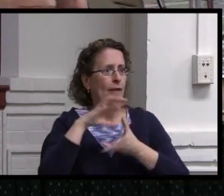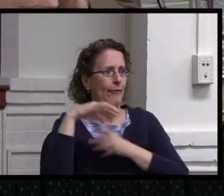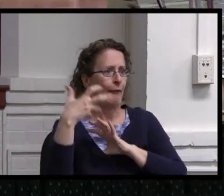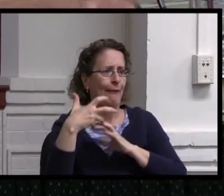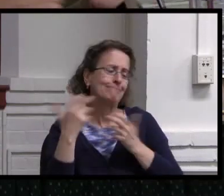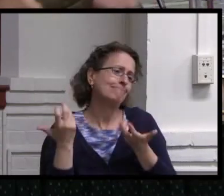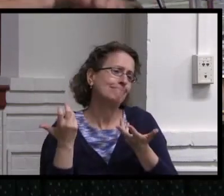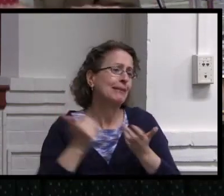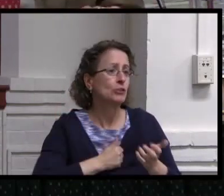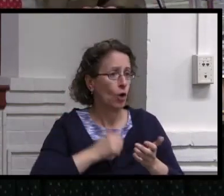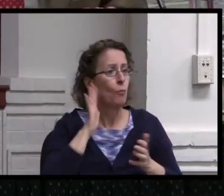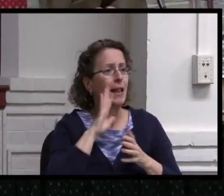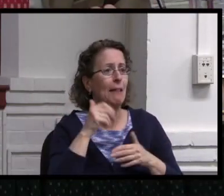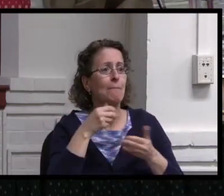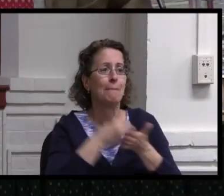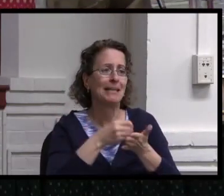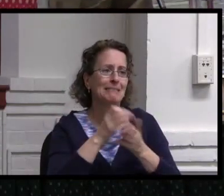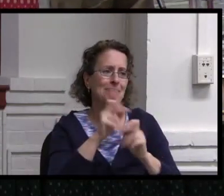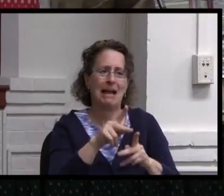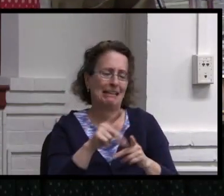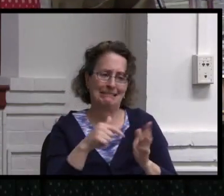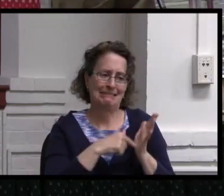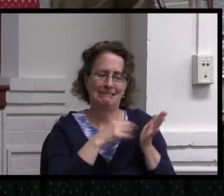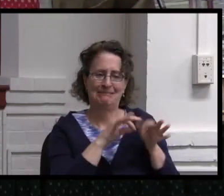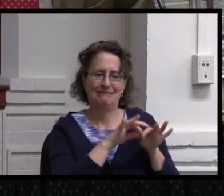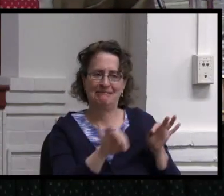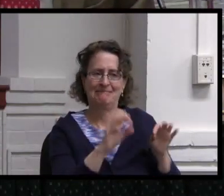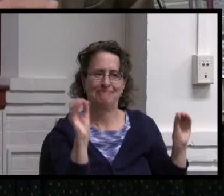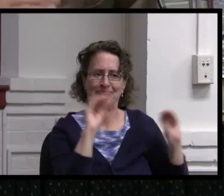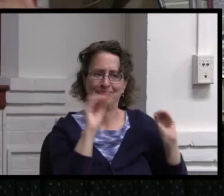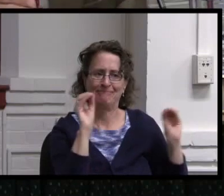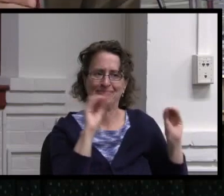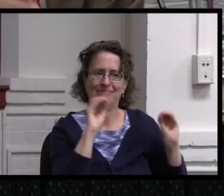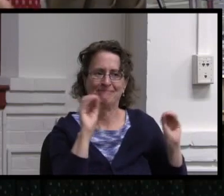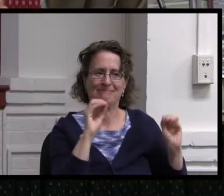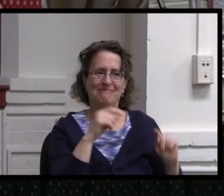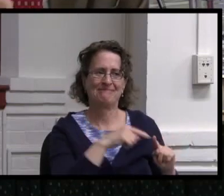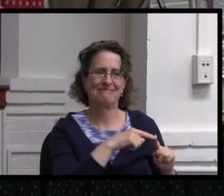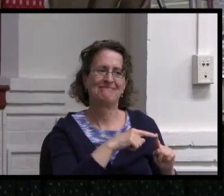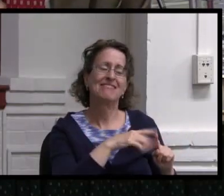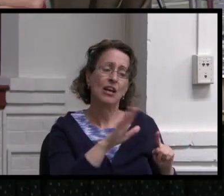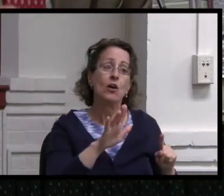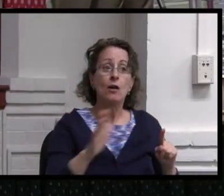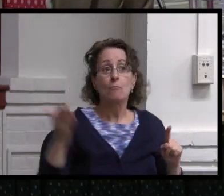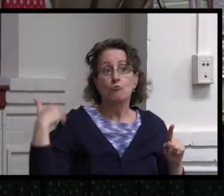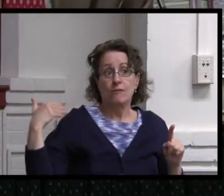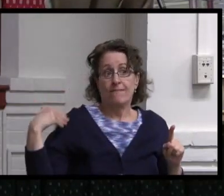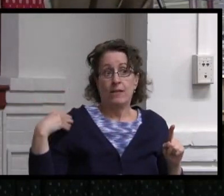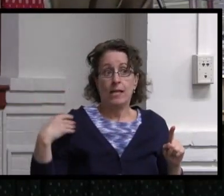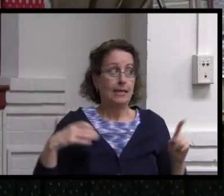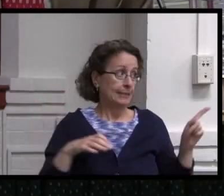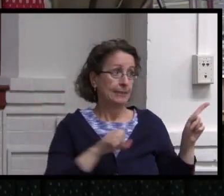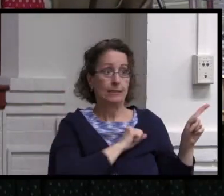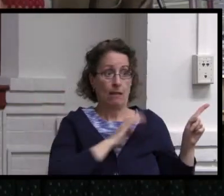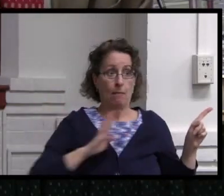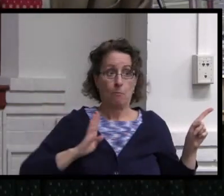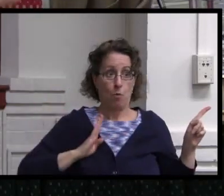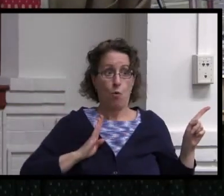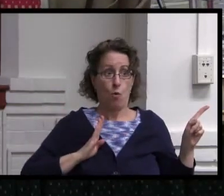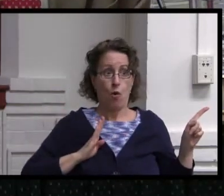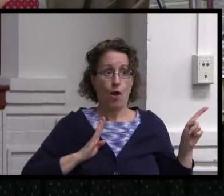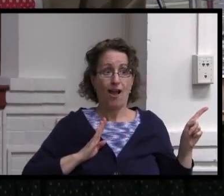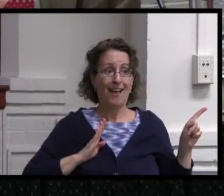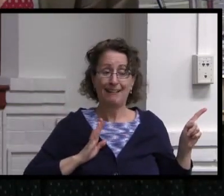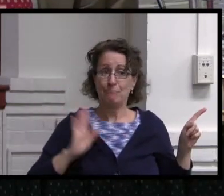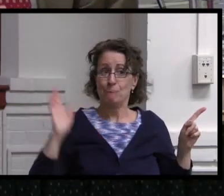it's late, it doesn't provide relief for it being late. And in fact, select boards previously have not viewed